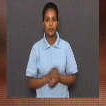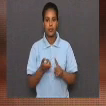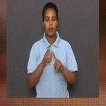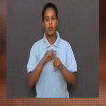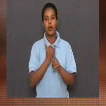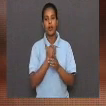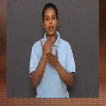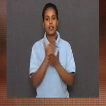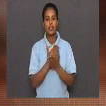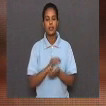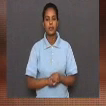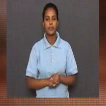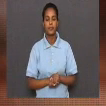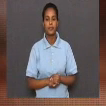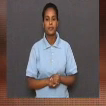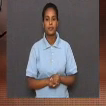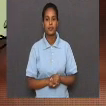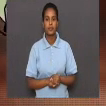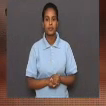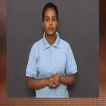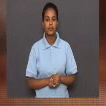Let's get back to our lesson.